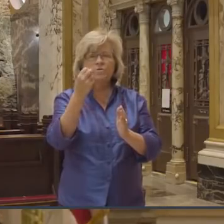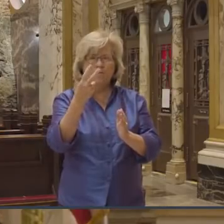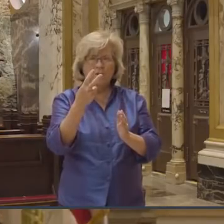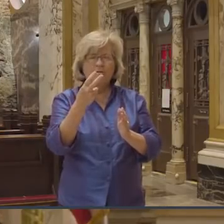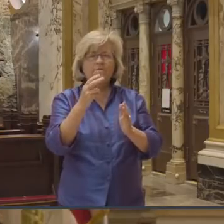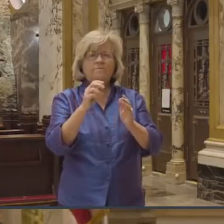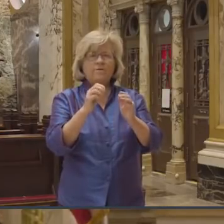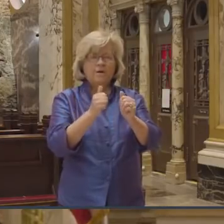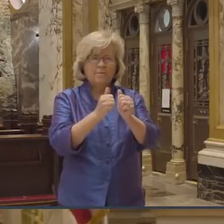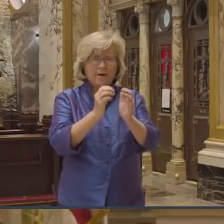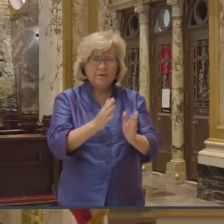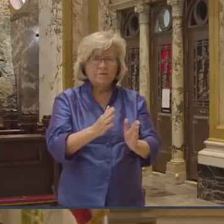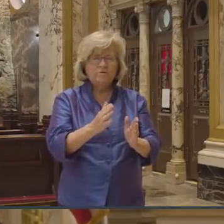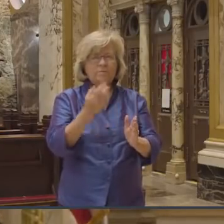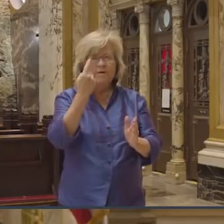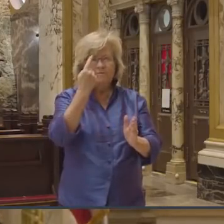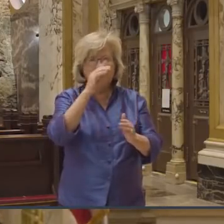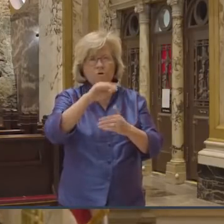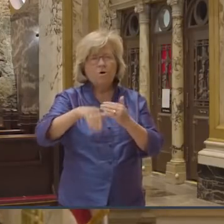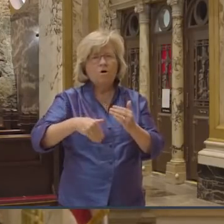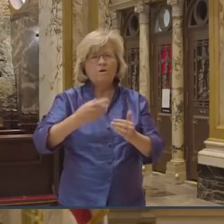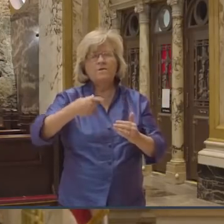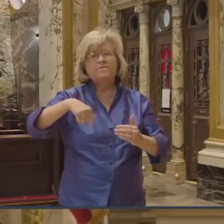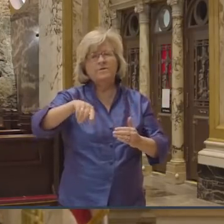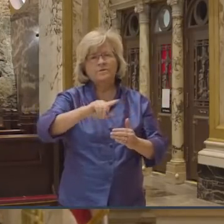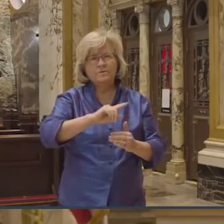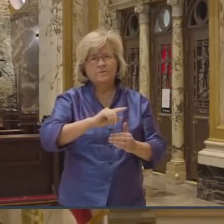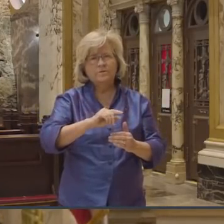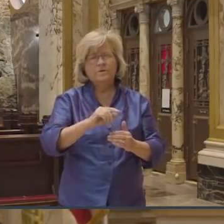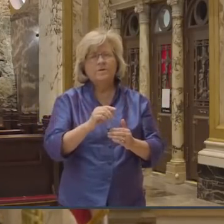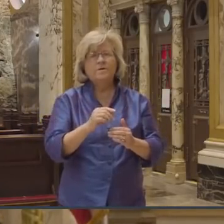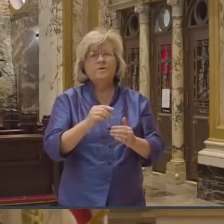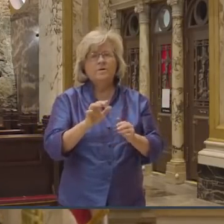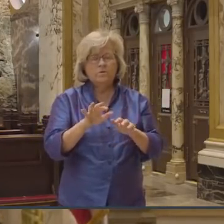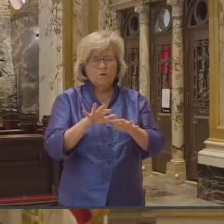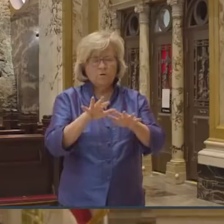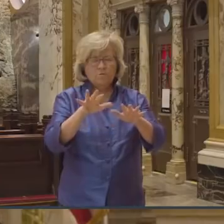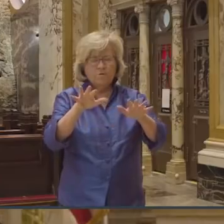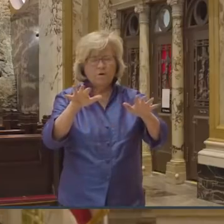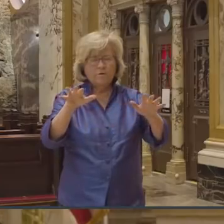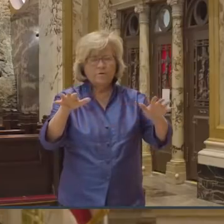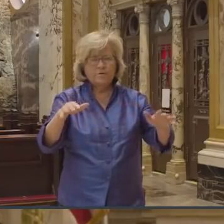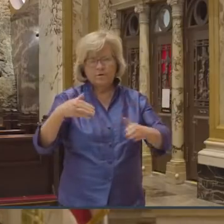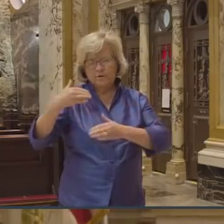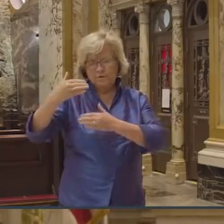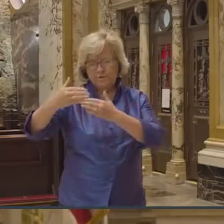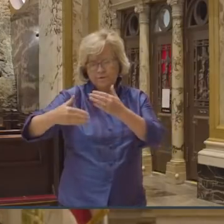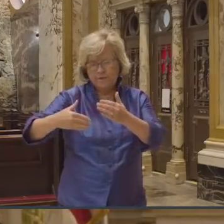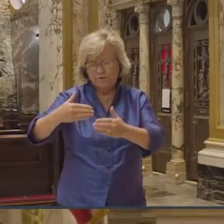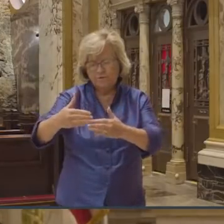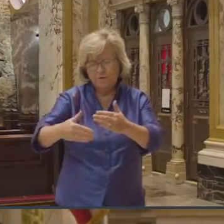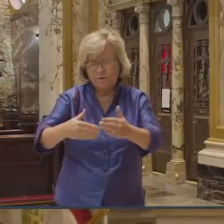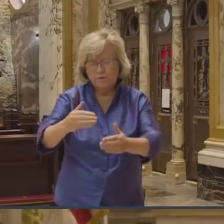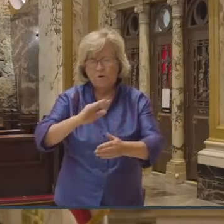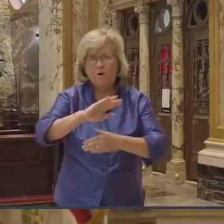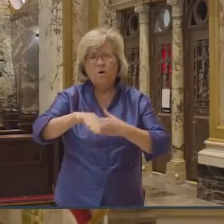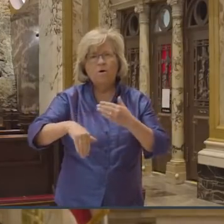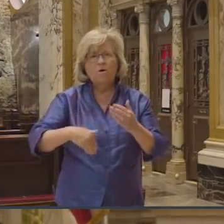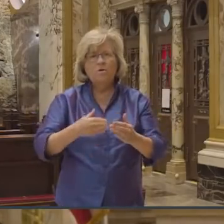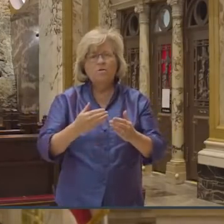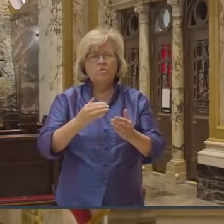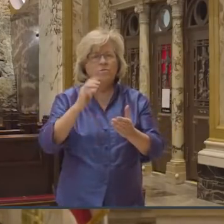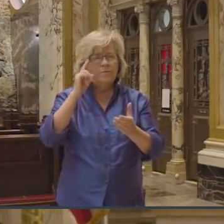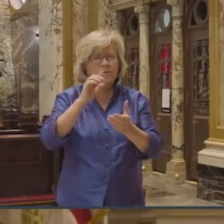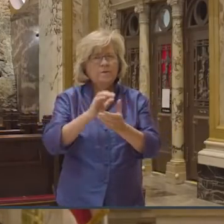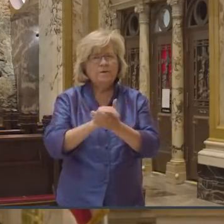and every one of us. He was praying for all of us across the centuries, all who believe, all who wonder,